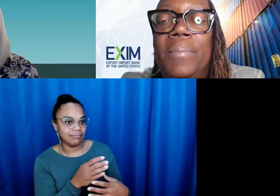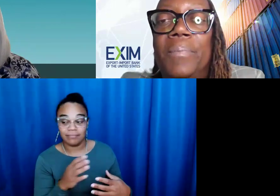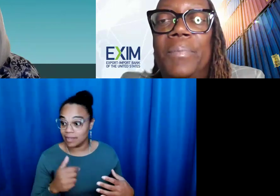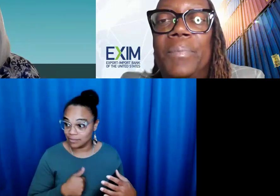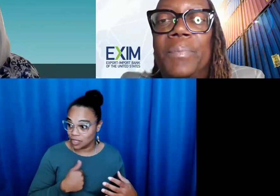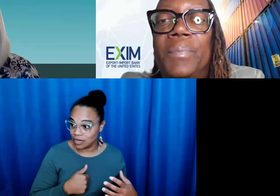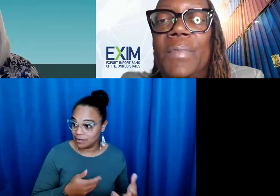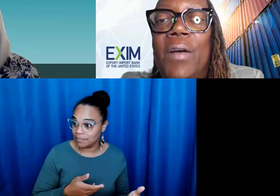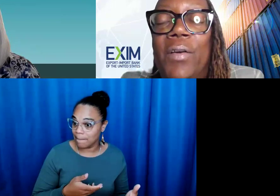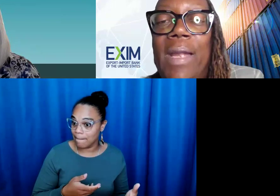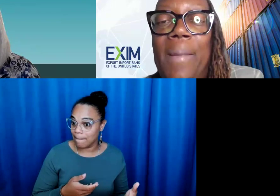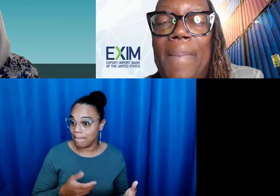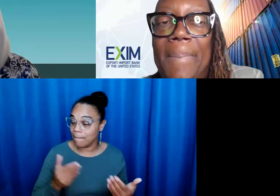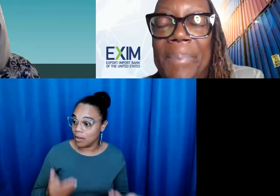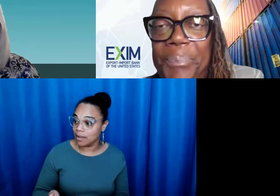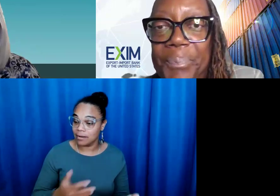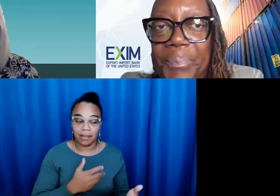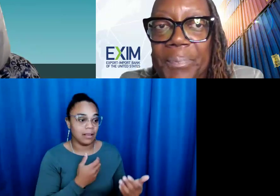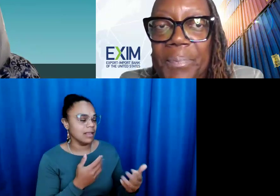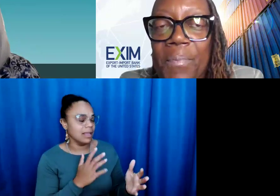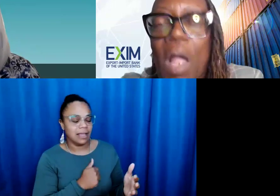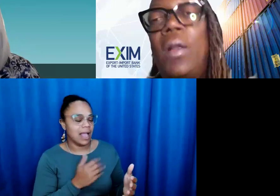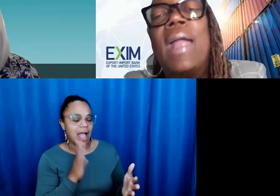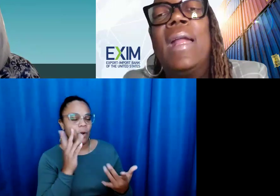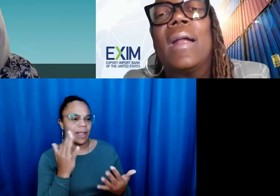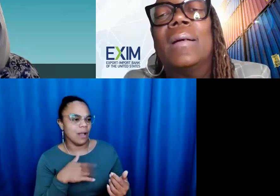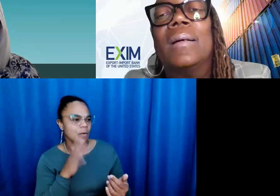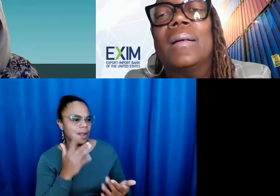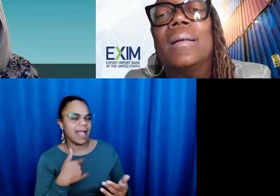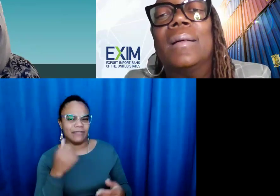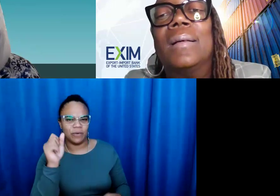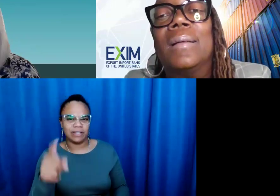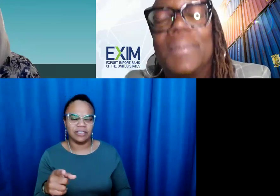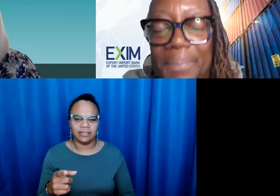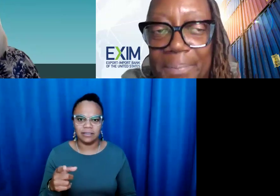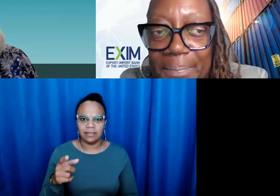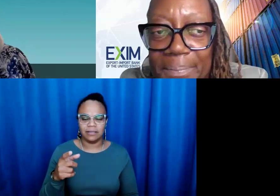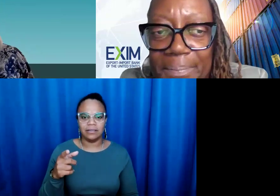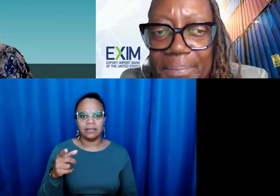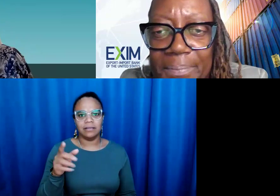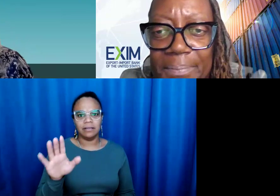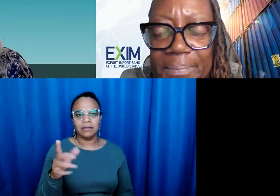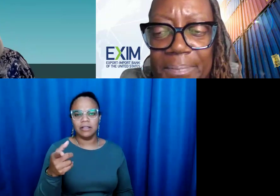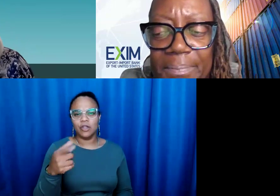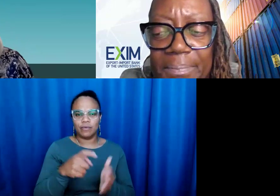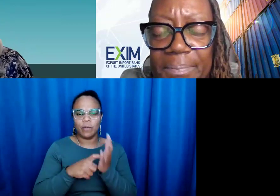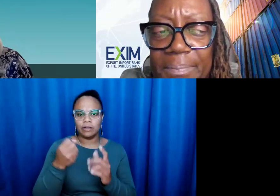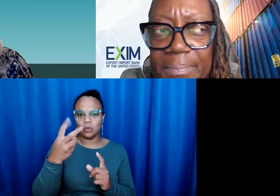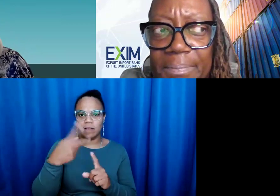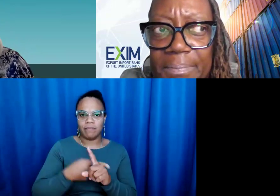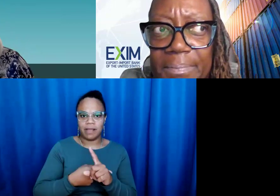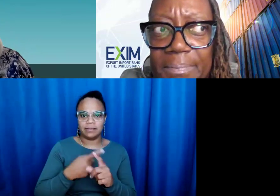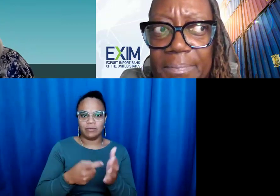sorry. ahead. No, go No, ahead. I'll wait. I'll wait. Well, I have a Okay. question because your 12-month requirement in business is the